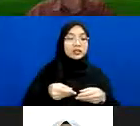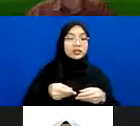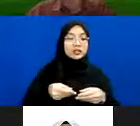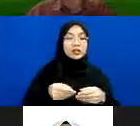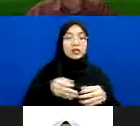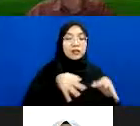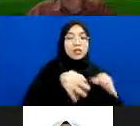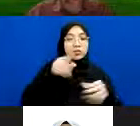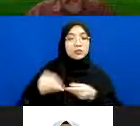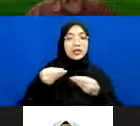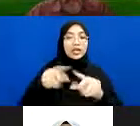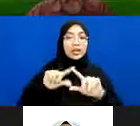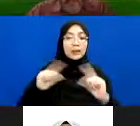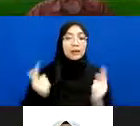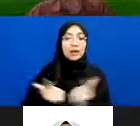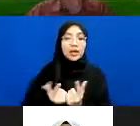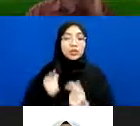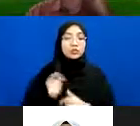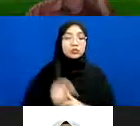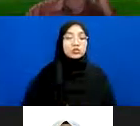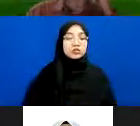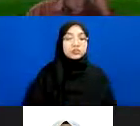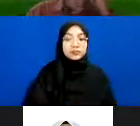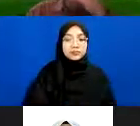by the institutions.